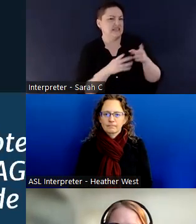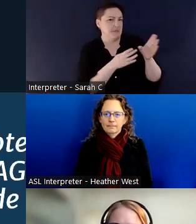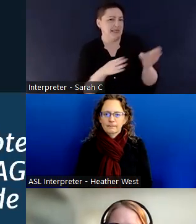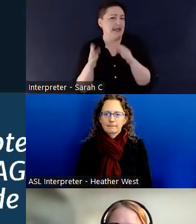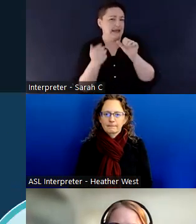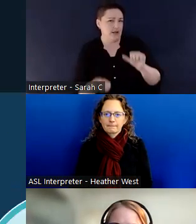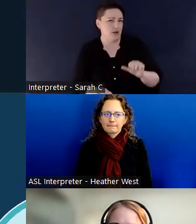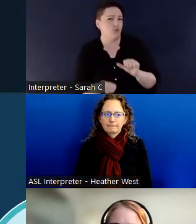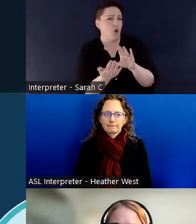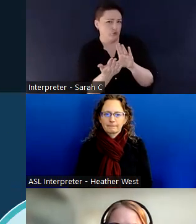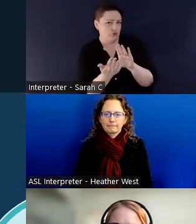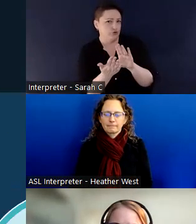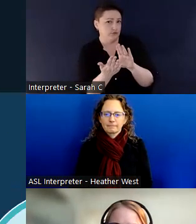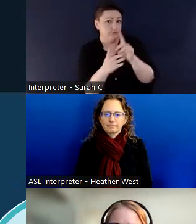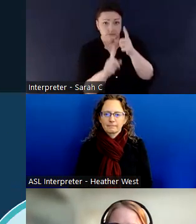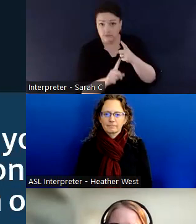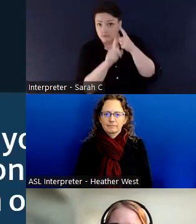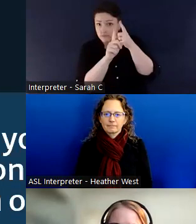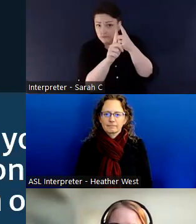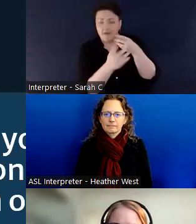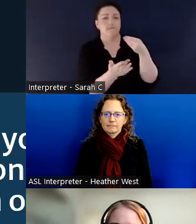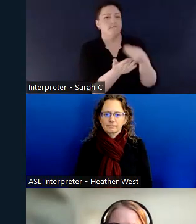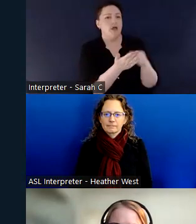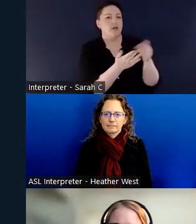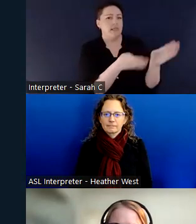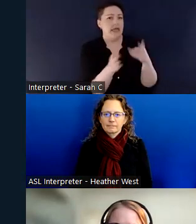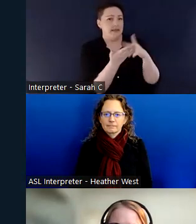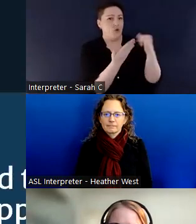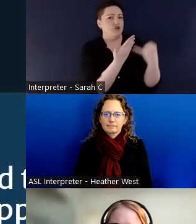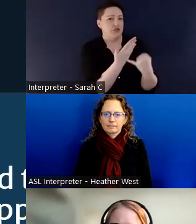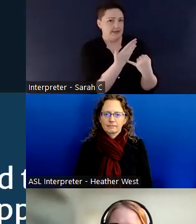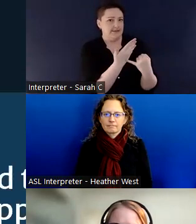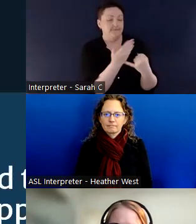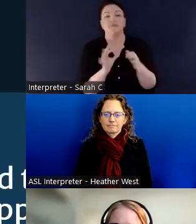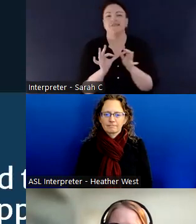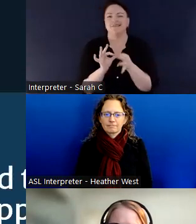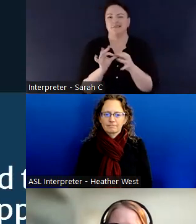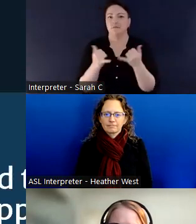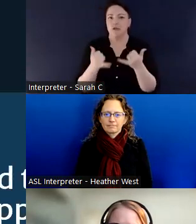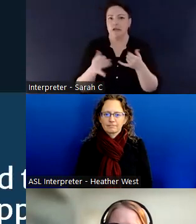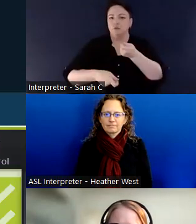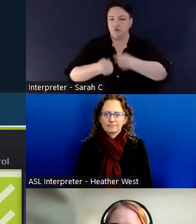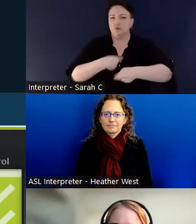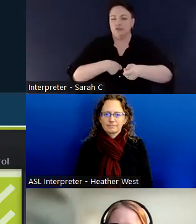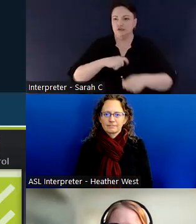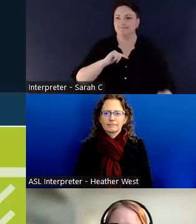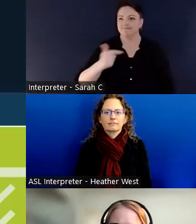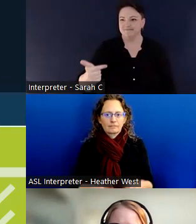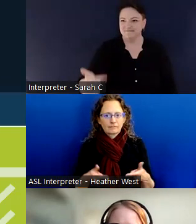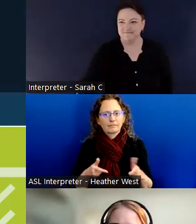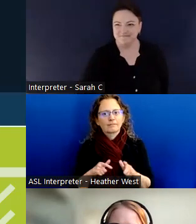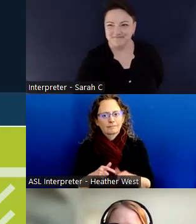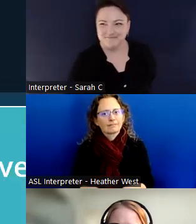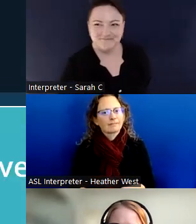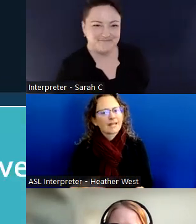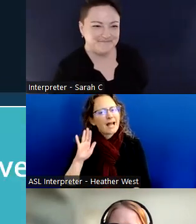or meant to fund planning projects and not so much infrastructure projects,